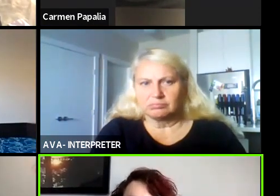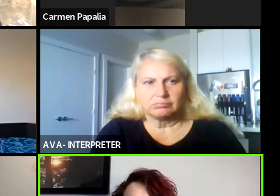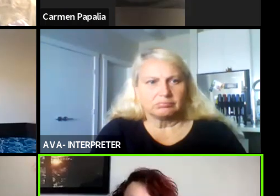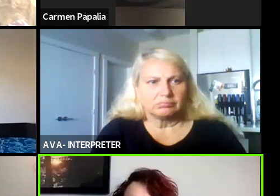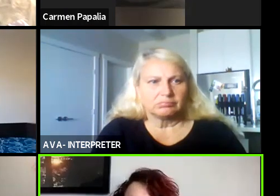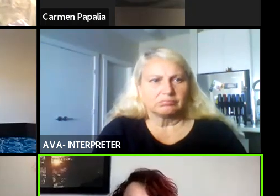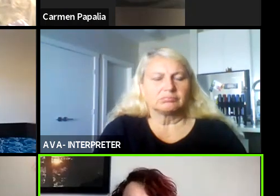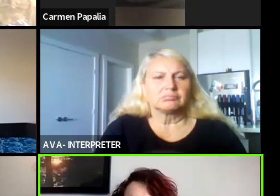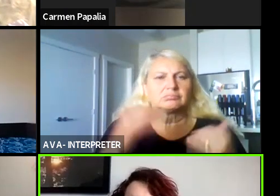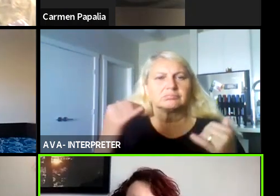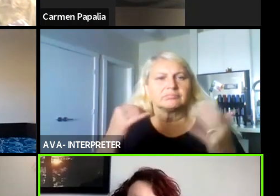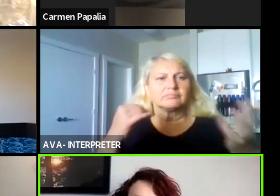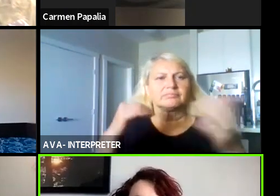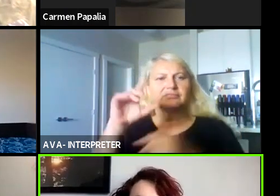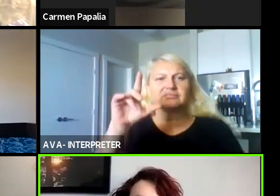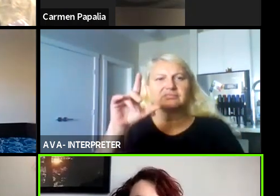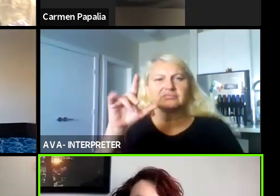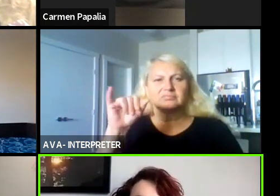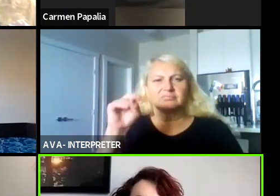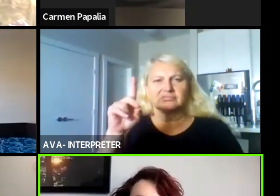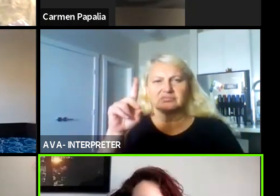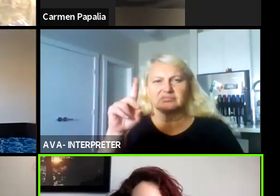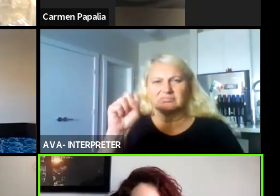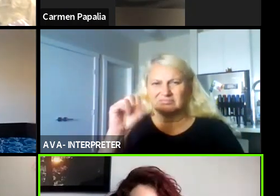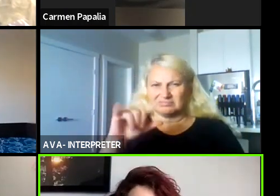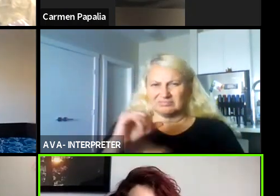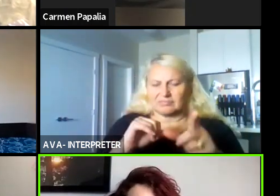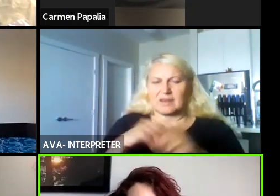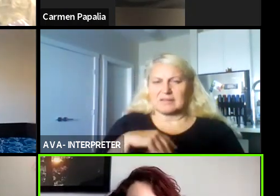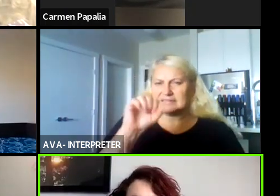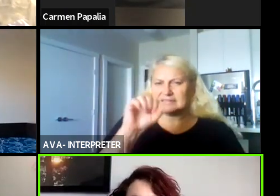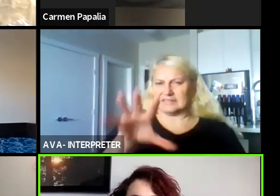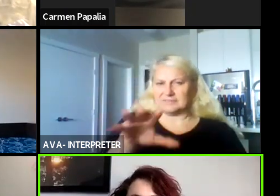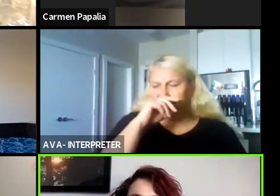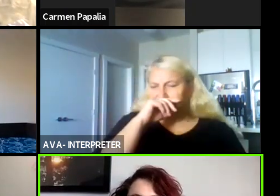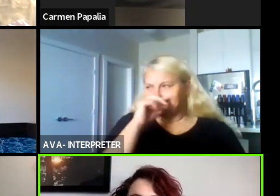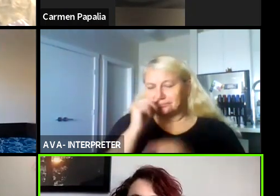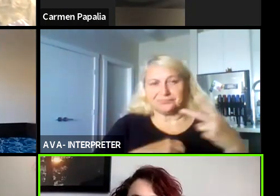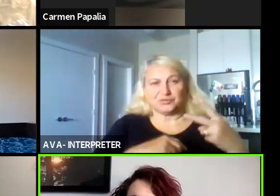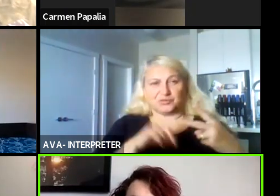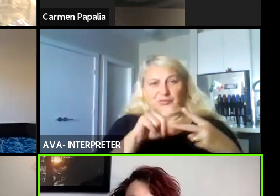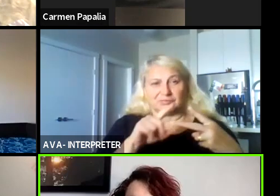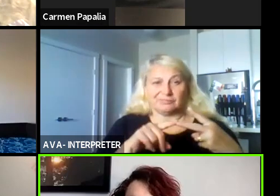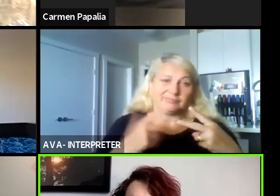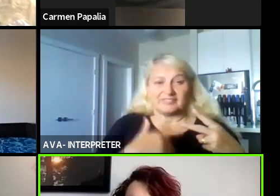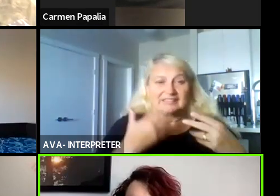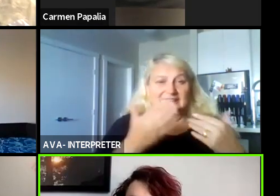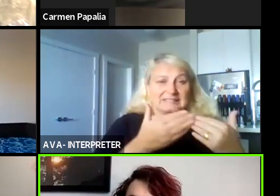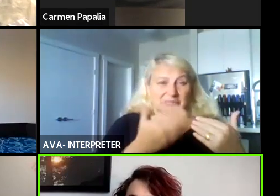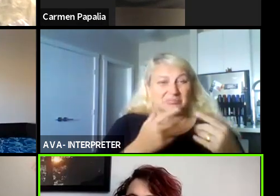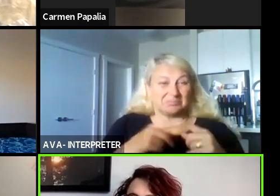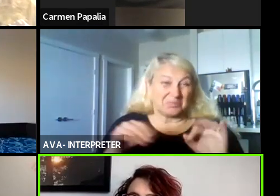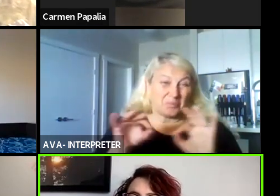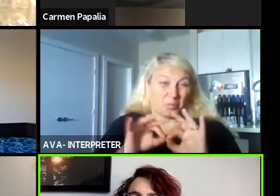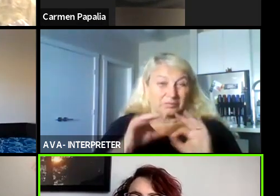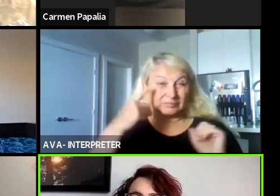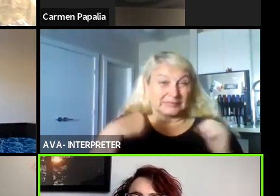This is Lindsay. Maybe I'll just throw out two things that feel simple but also important for me.